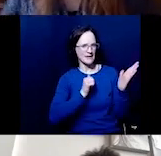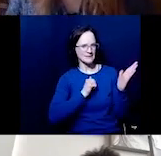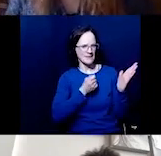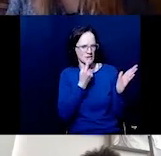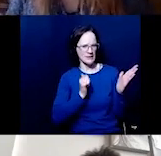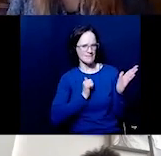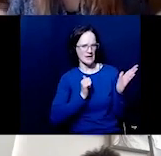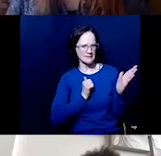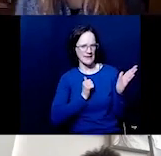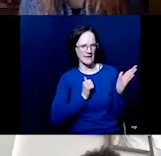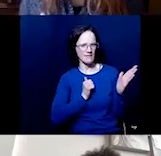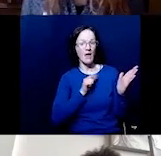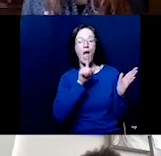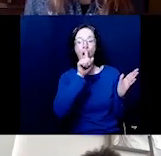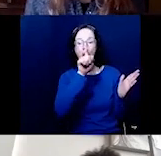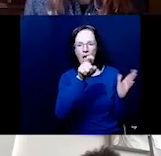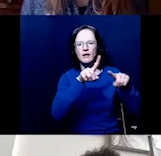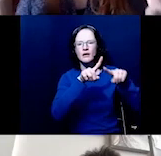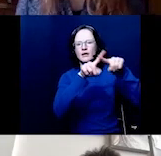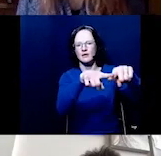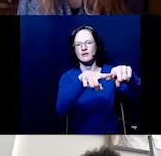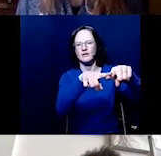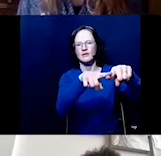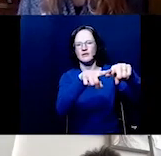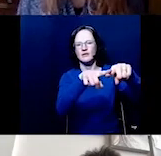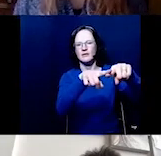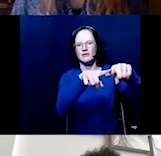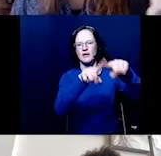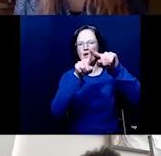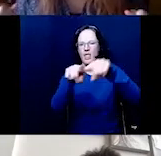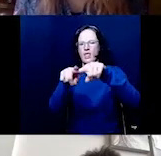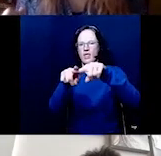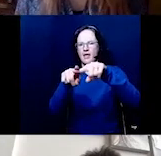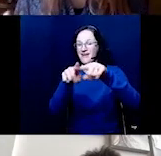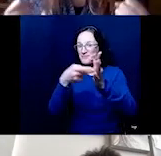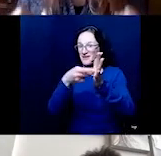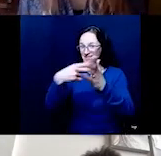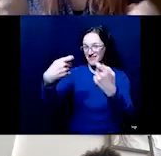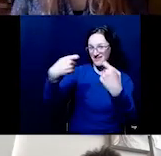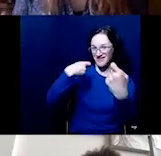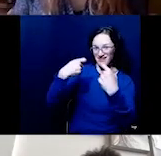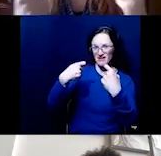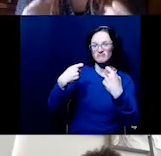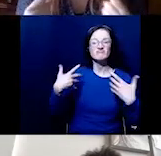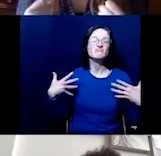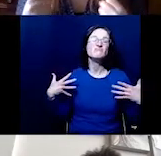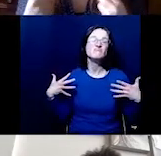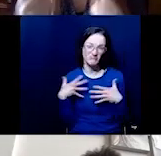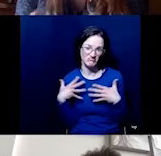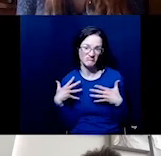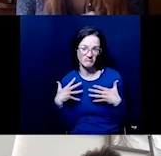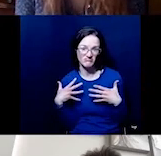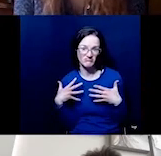that go into that situation, you don't exactly understand what's going to happen with this. It's very scary going to another person and giving